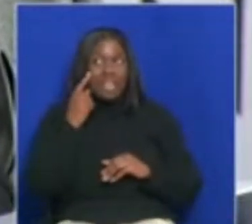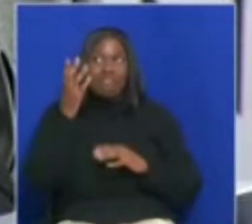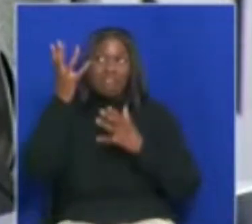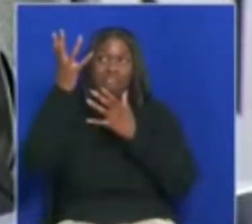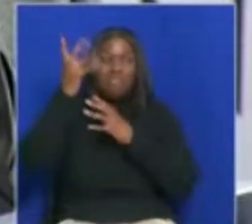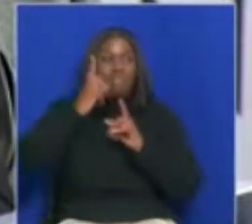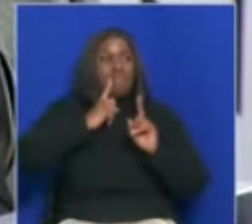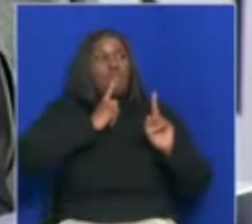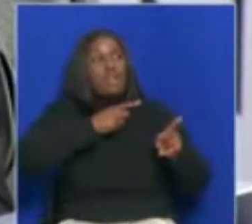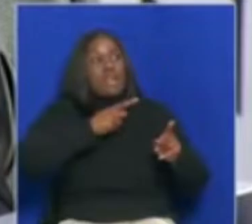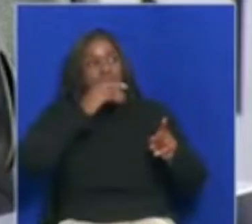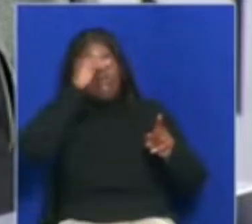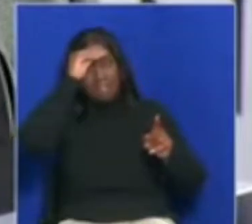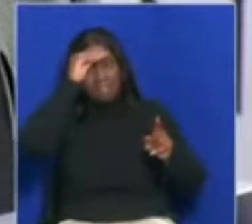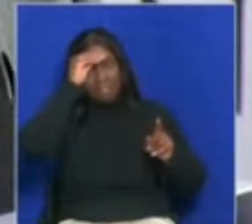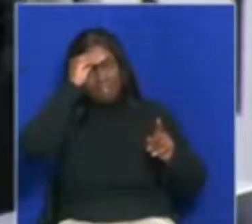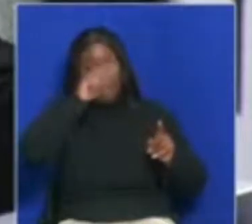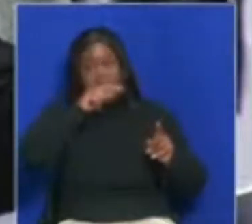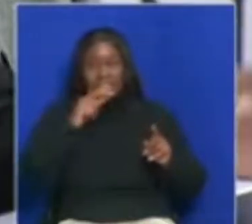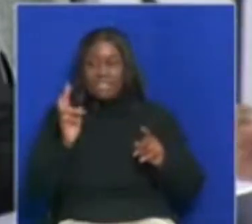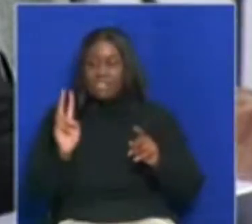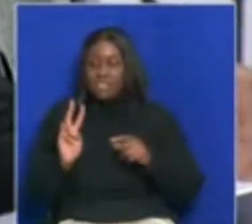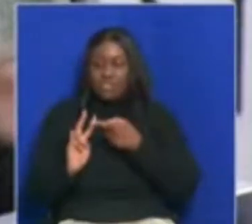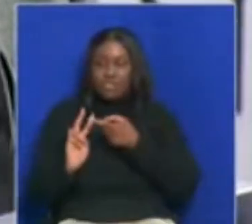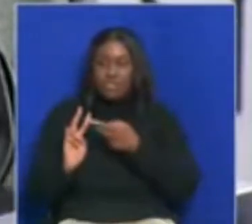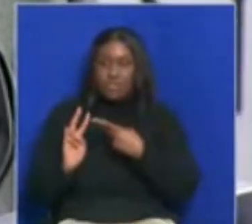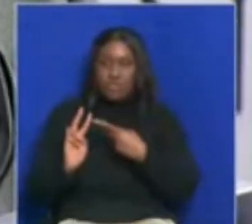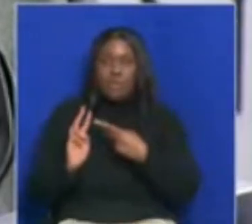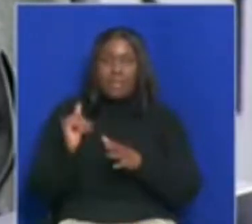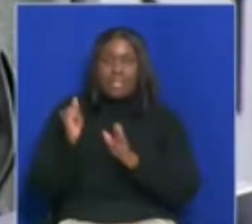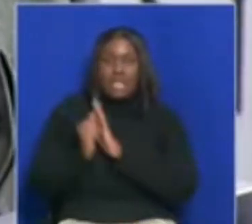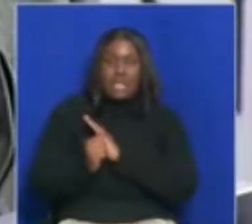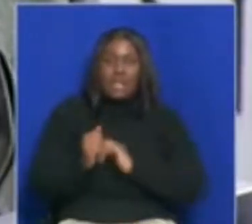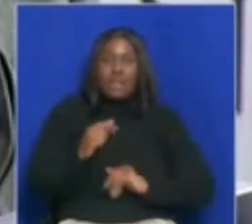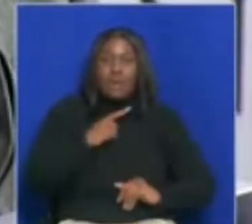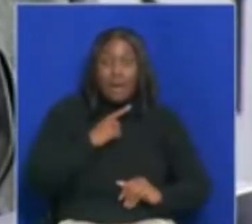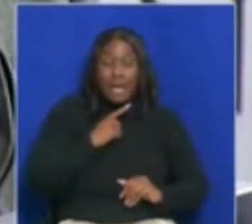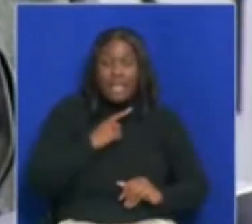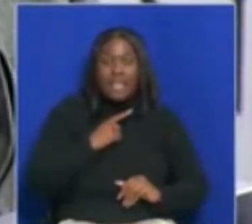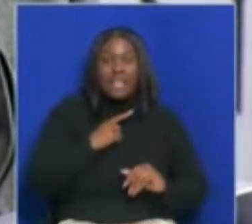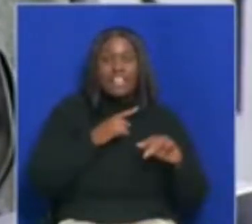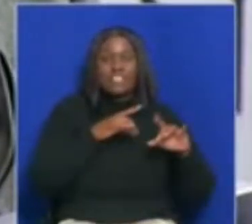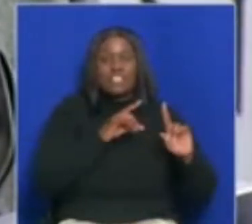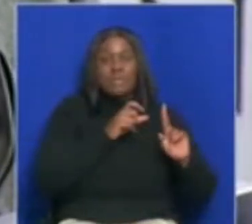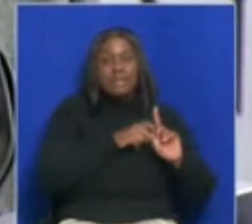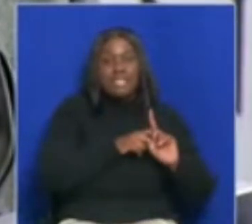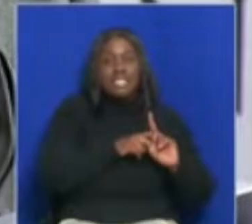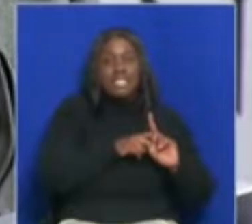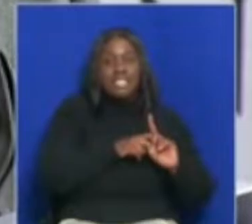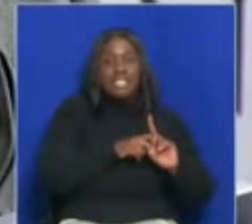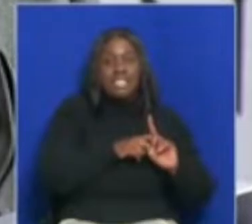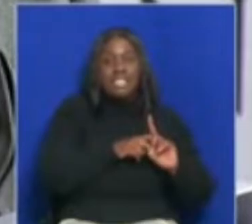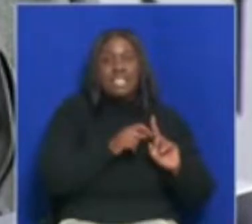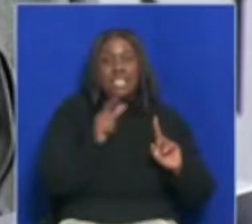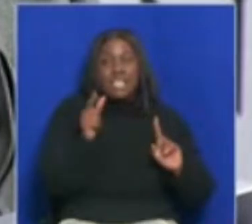these 2 suspects for murdering the chairperson of the taxi industry.